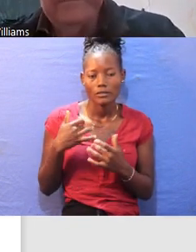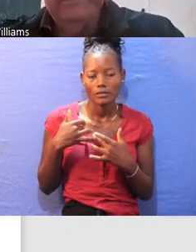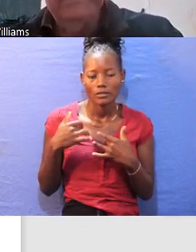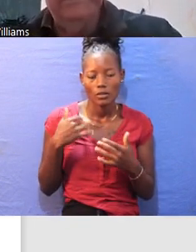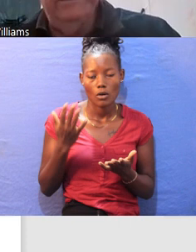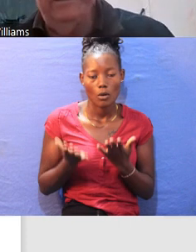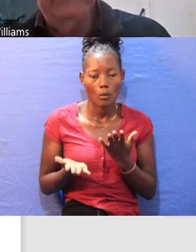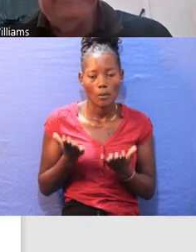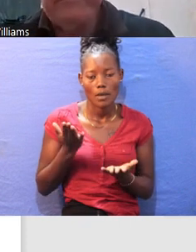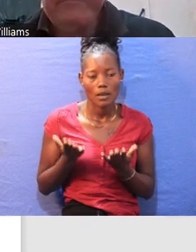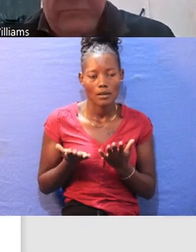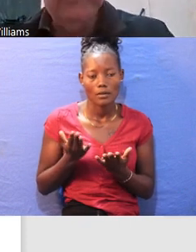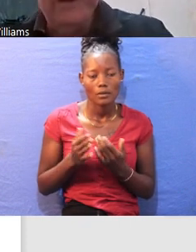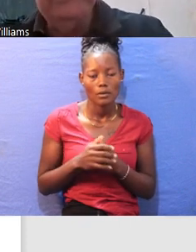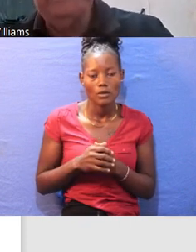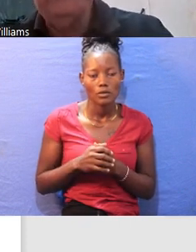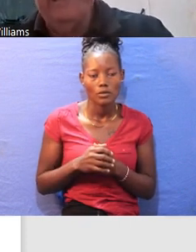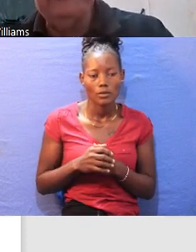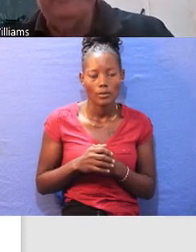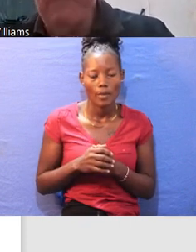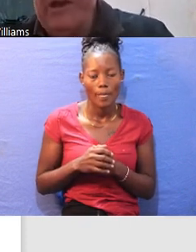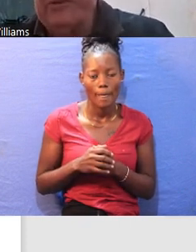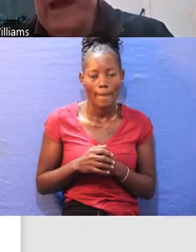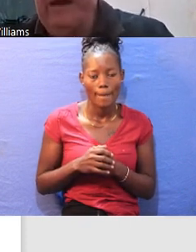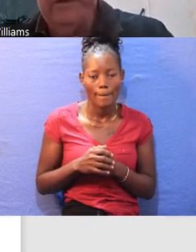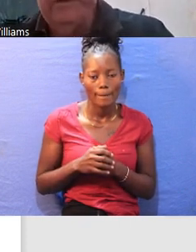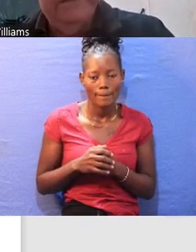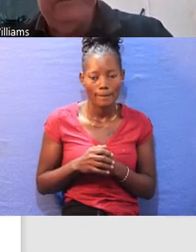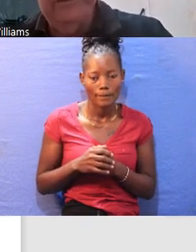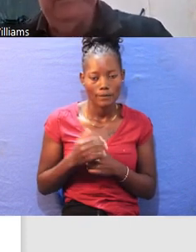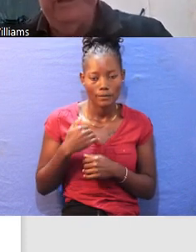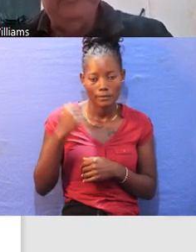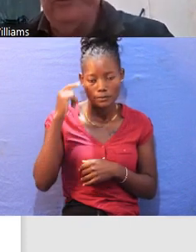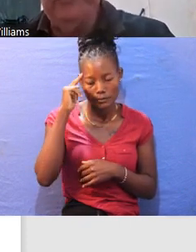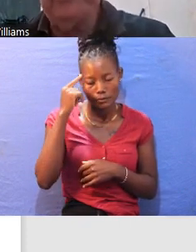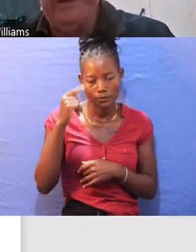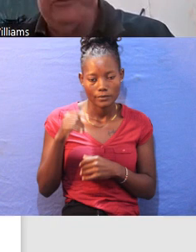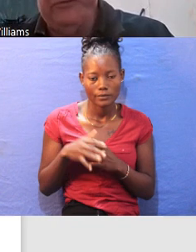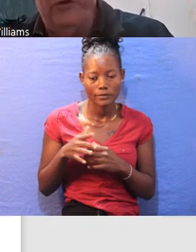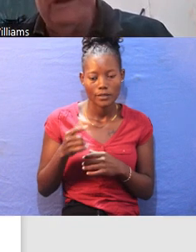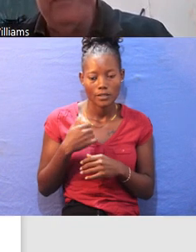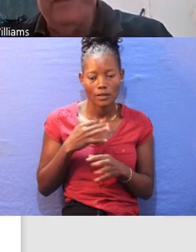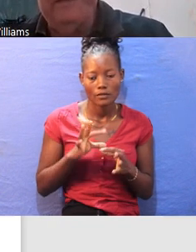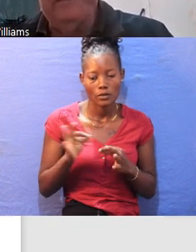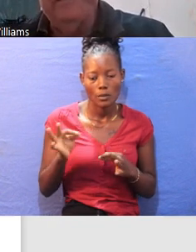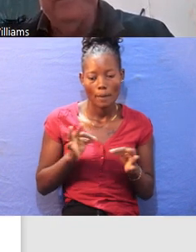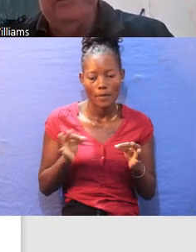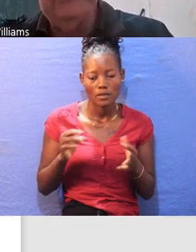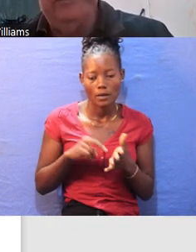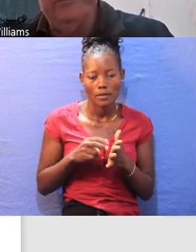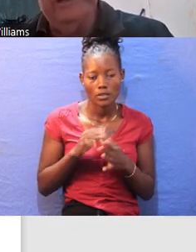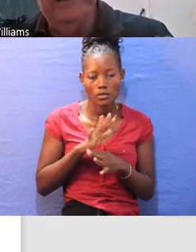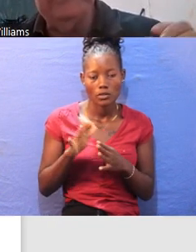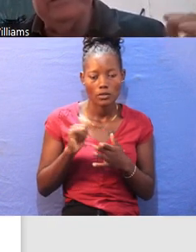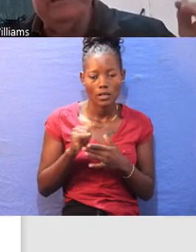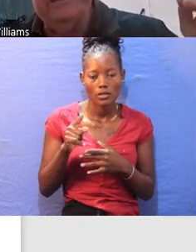180. So I just think it has to be measured out. That doesn't mean you still don't try to get stronger. I think you just